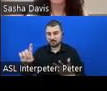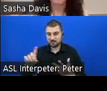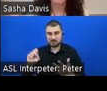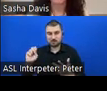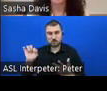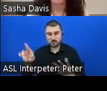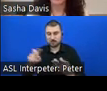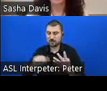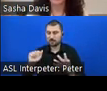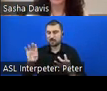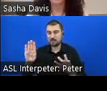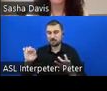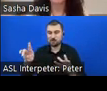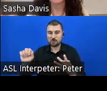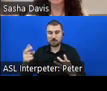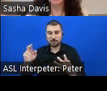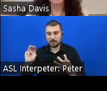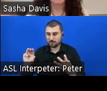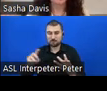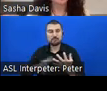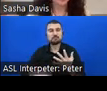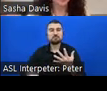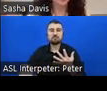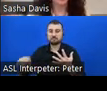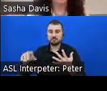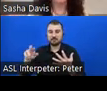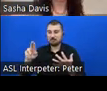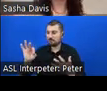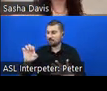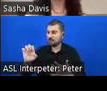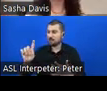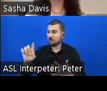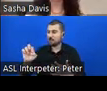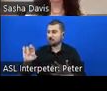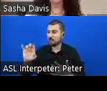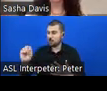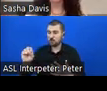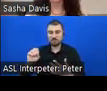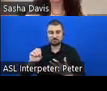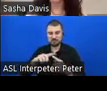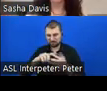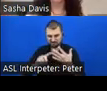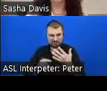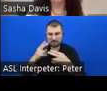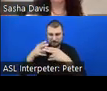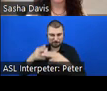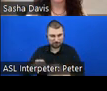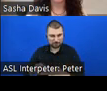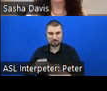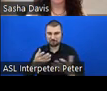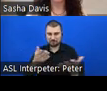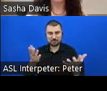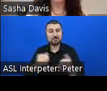Walkowitz, Federico Castillon, and others. And if you were to look at this space